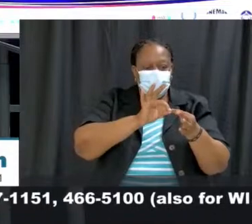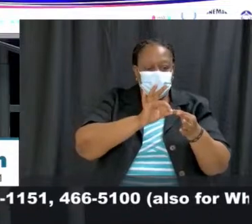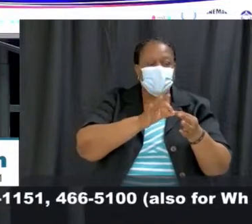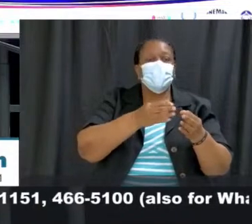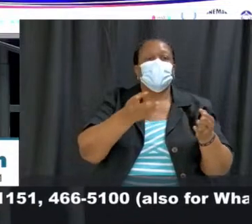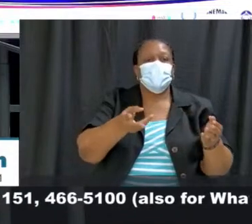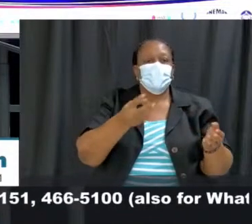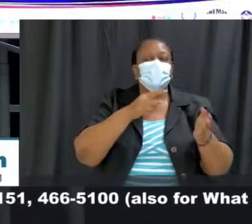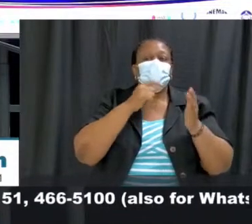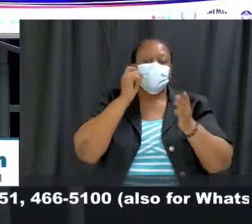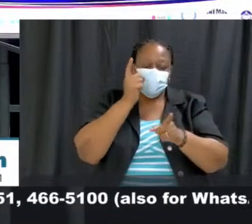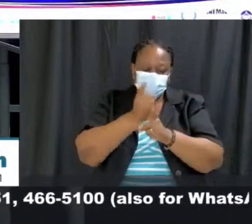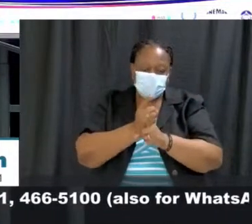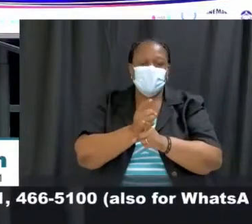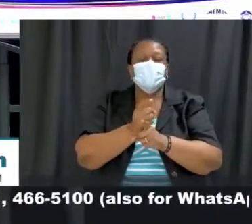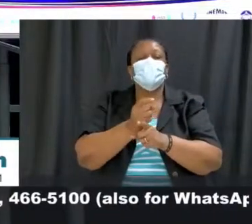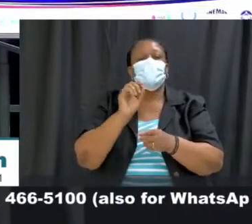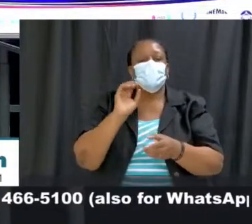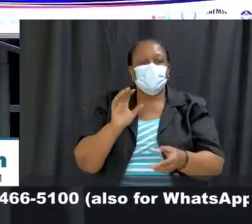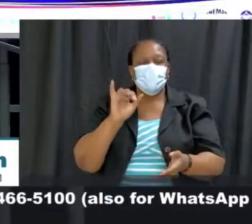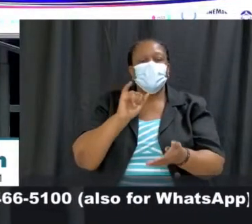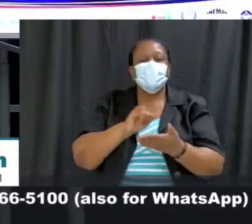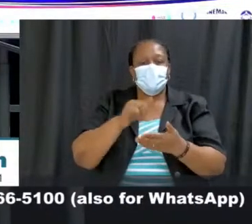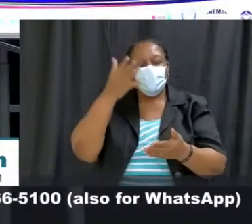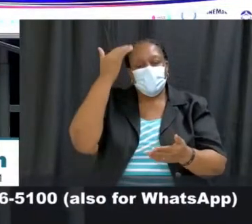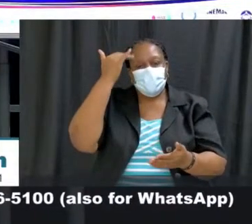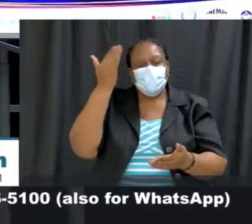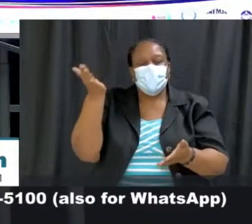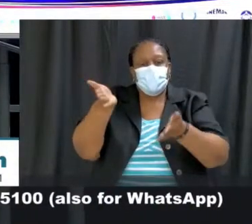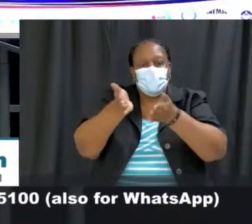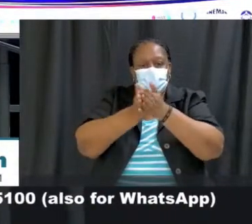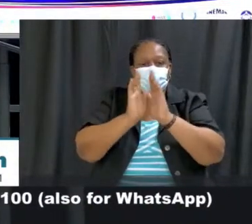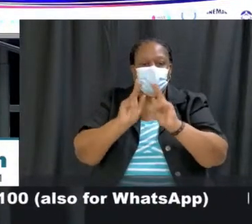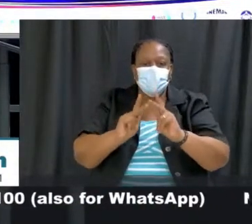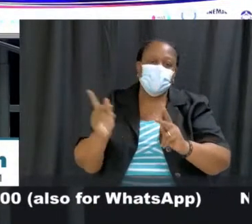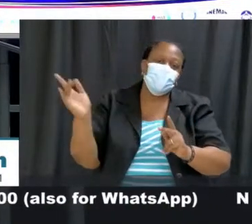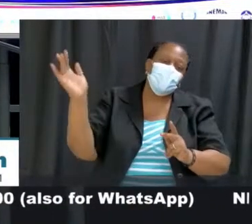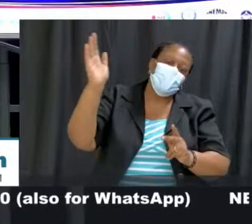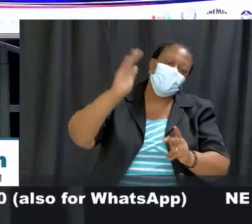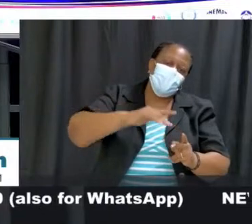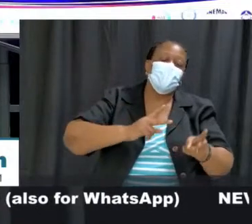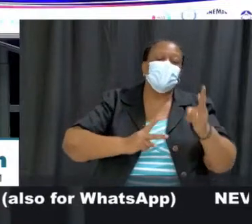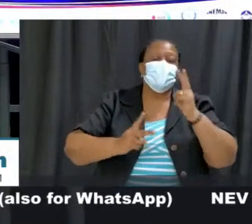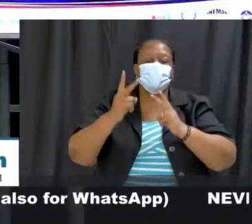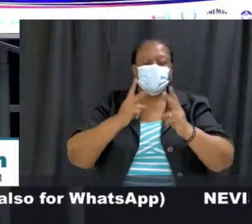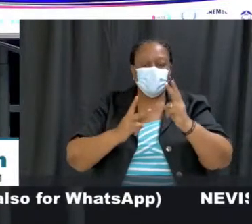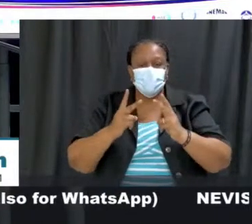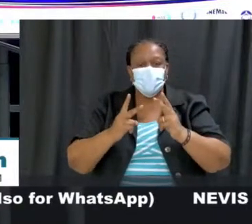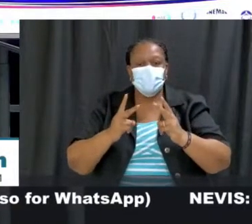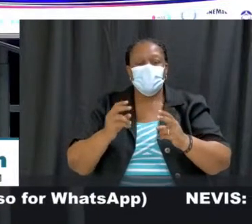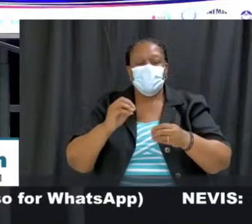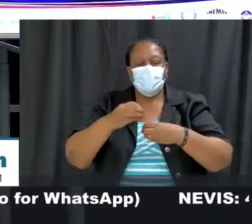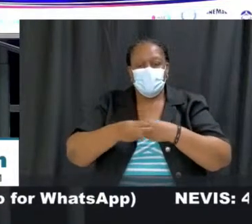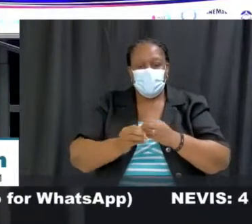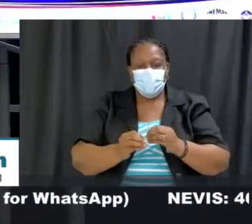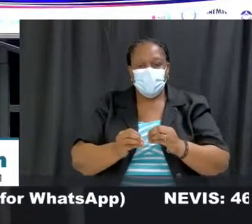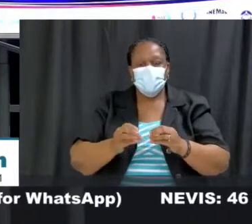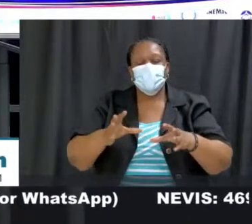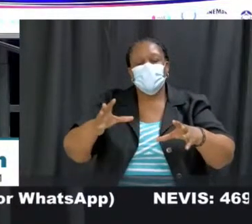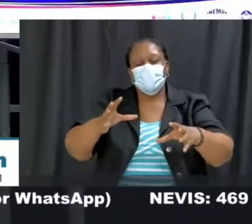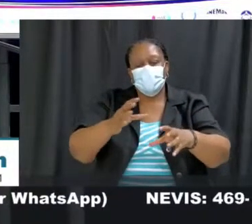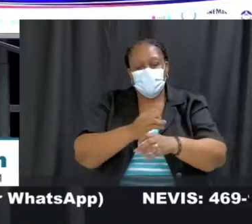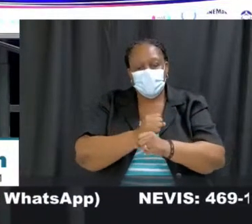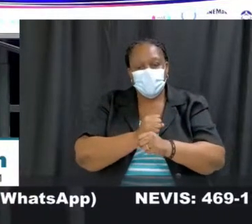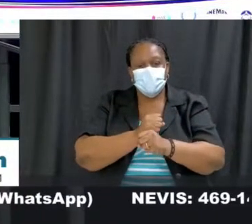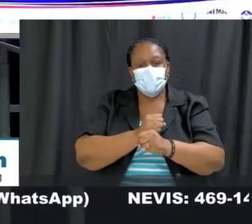center in order for you to be able to check back the information on your government issued ID with the information in our